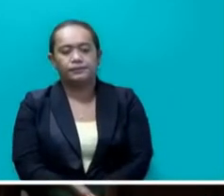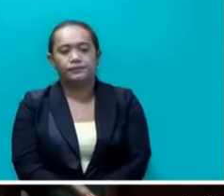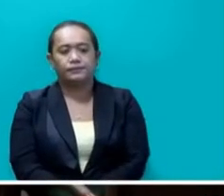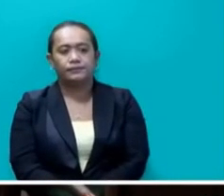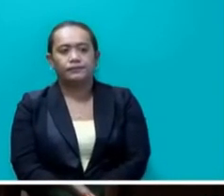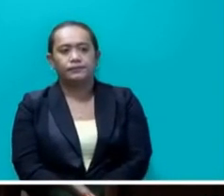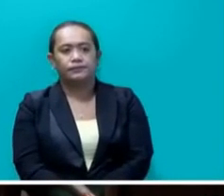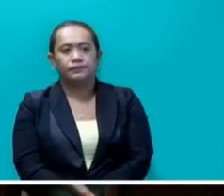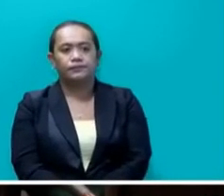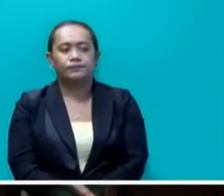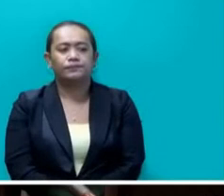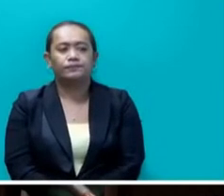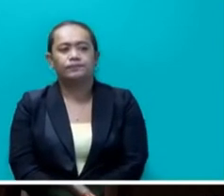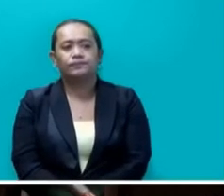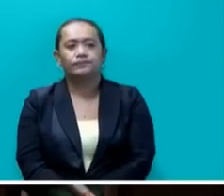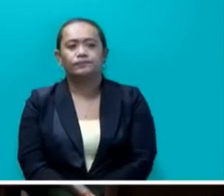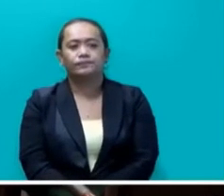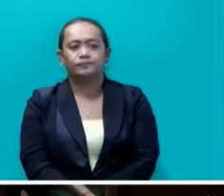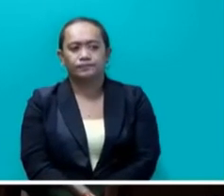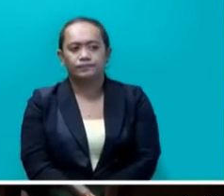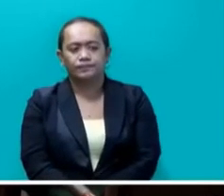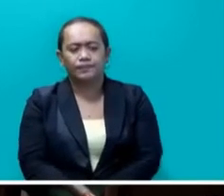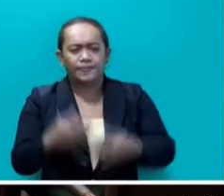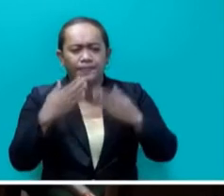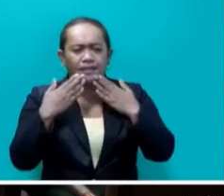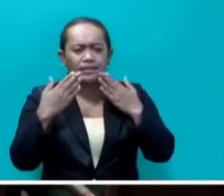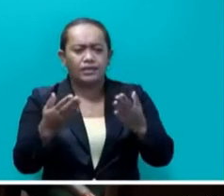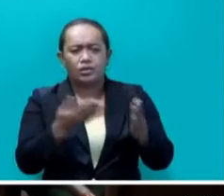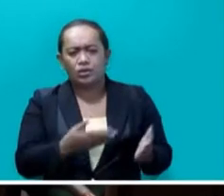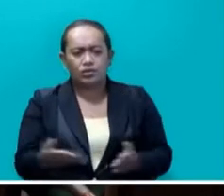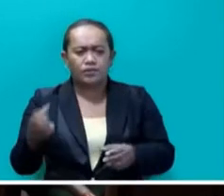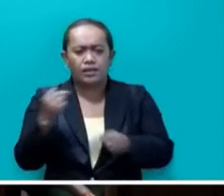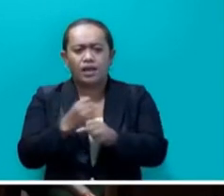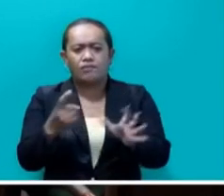Let it. I thank the Honourable